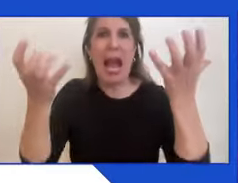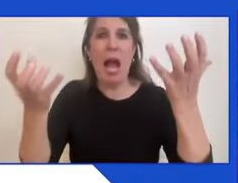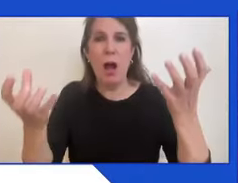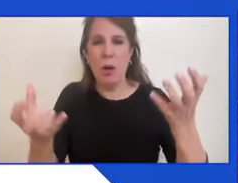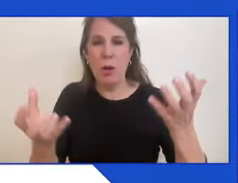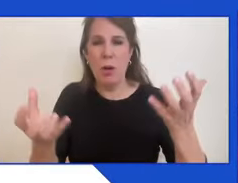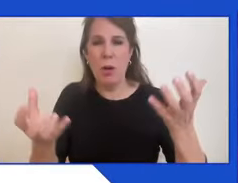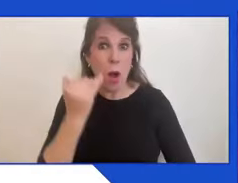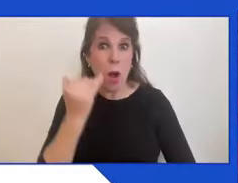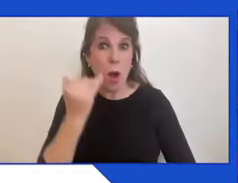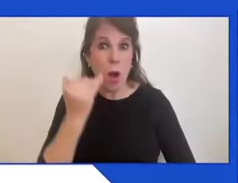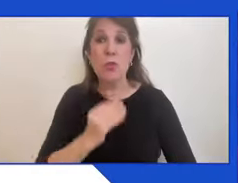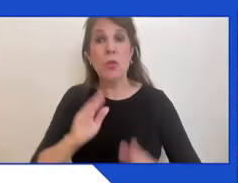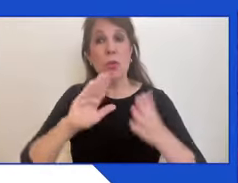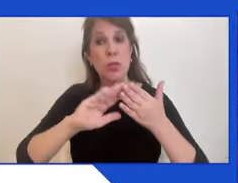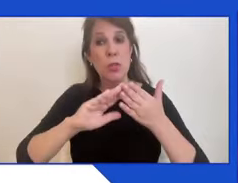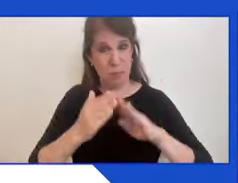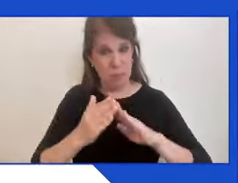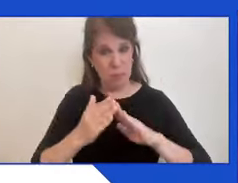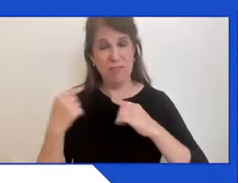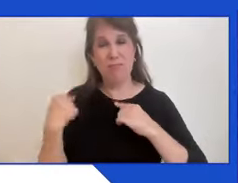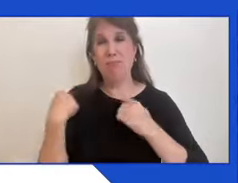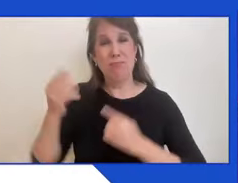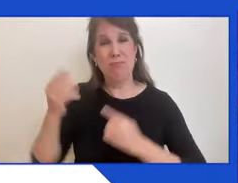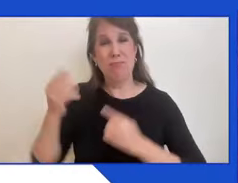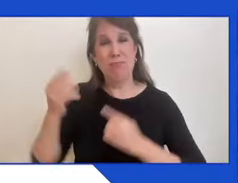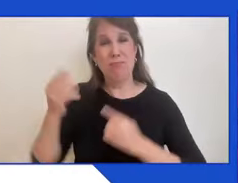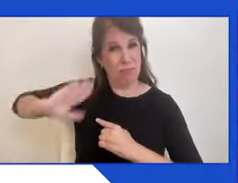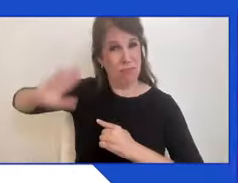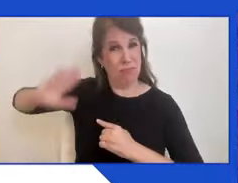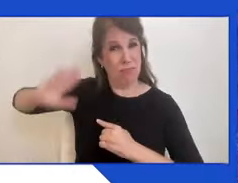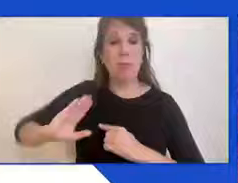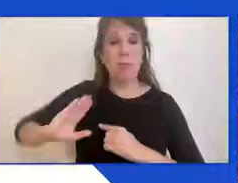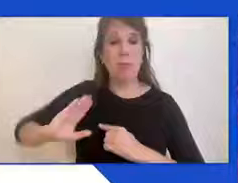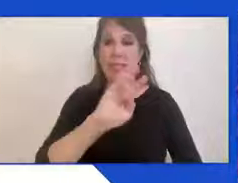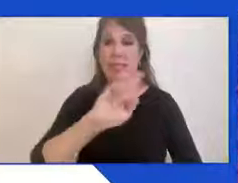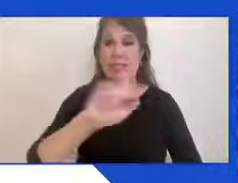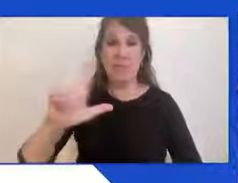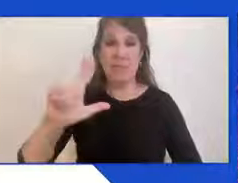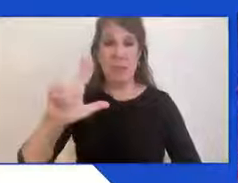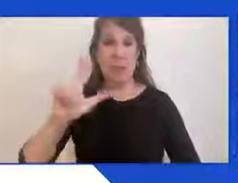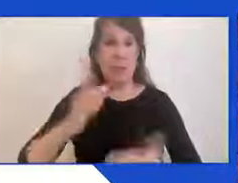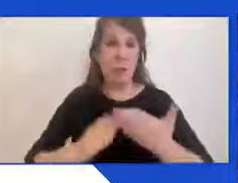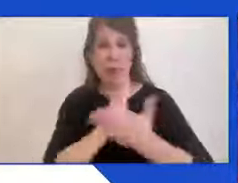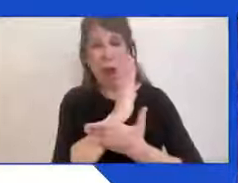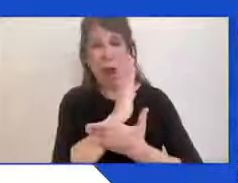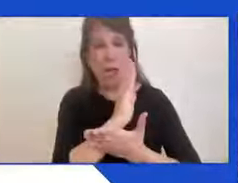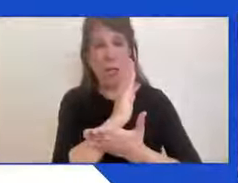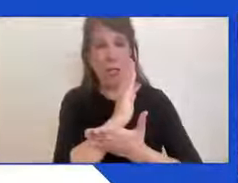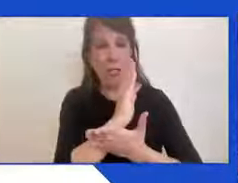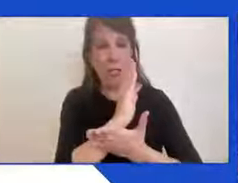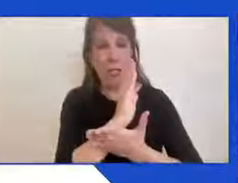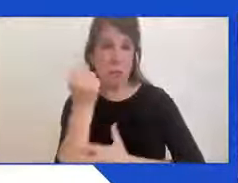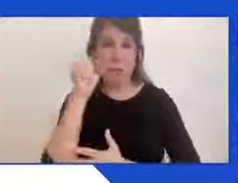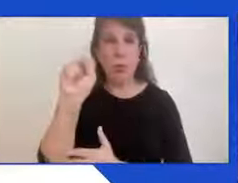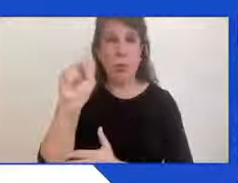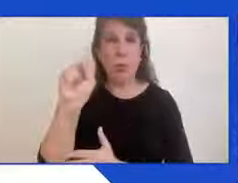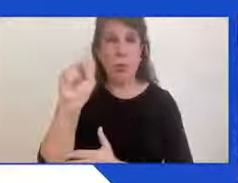the Jewish community stood with the civil rights movement. It stood with the civil rights